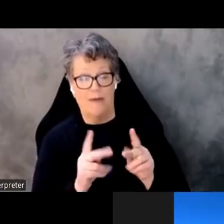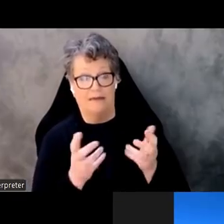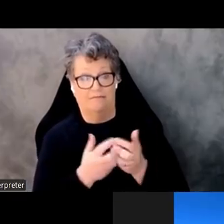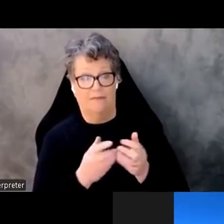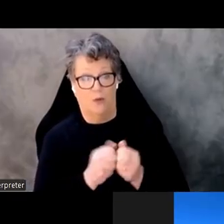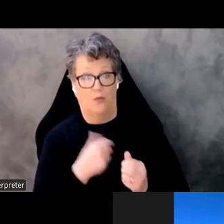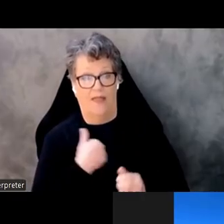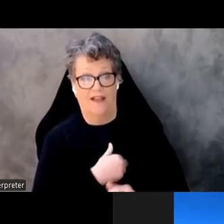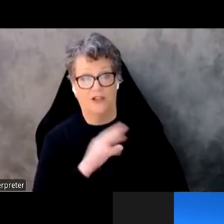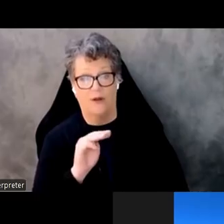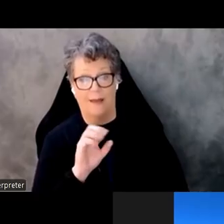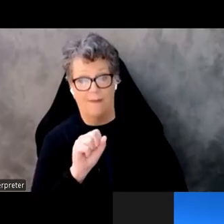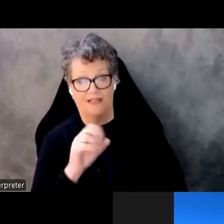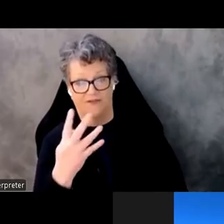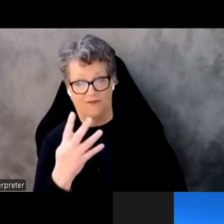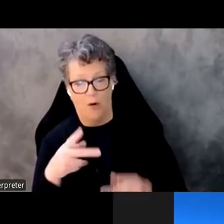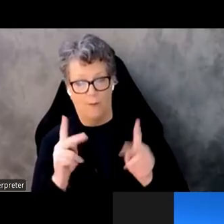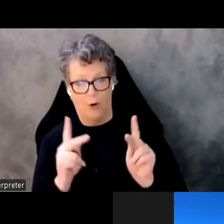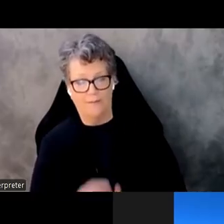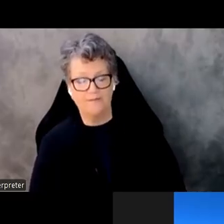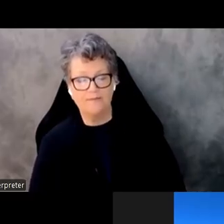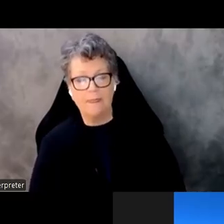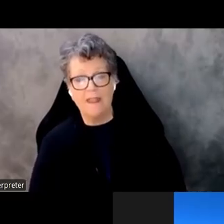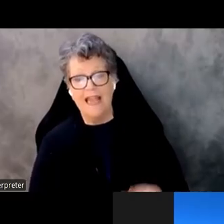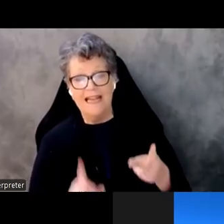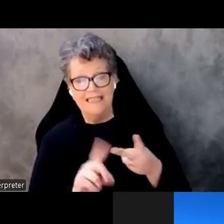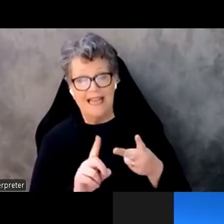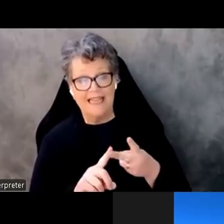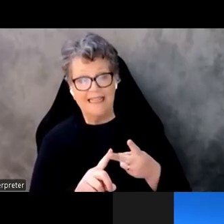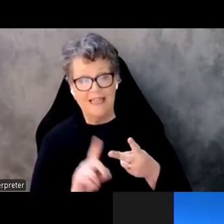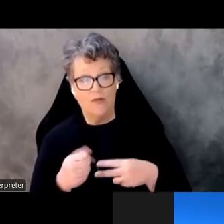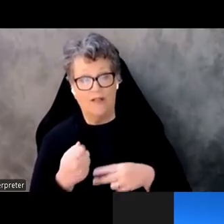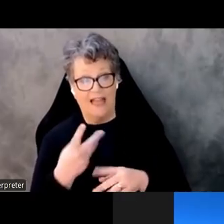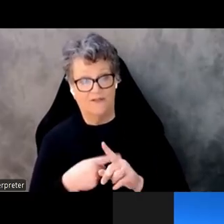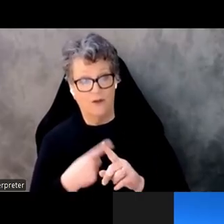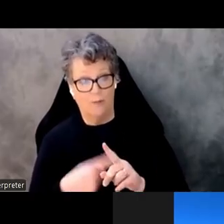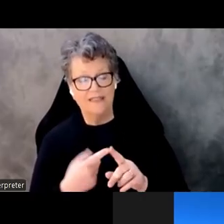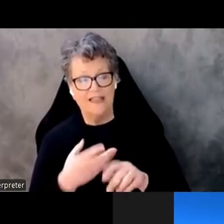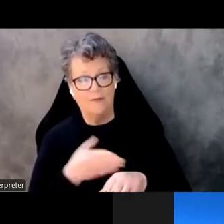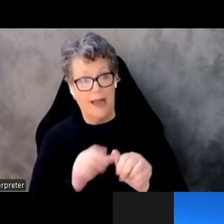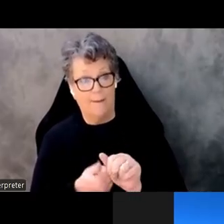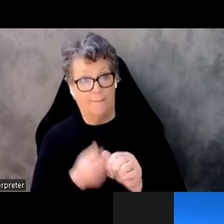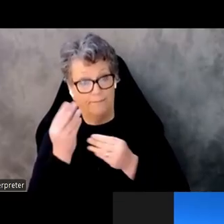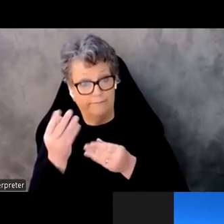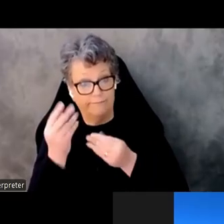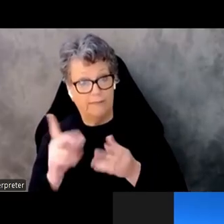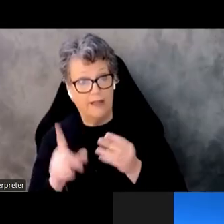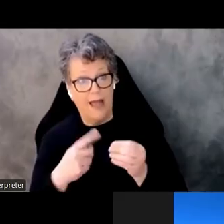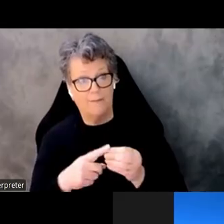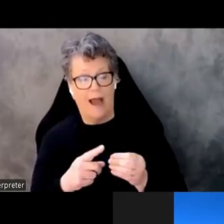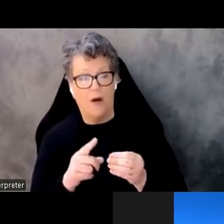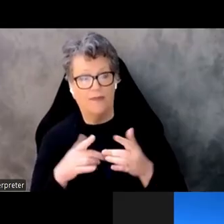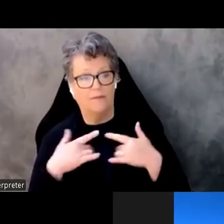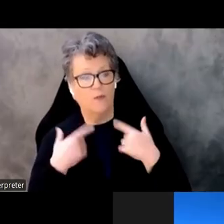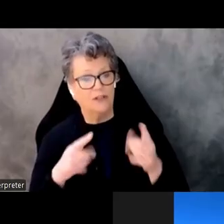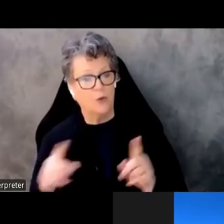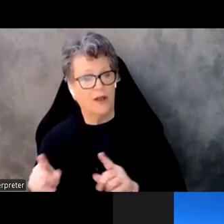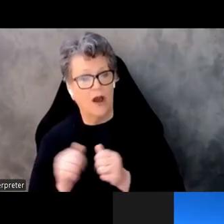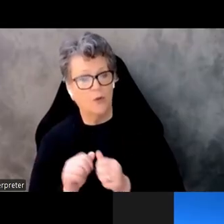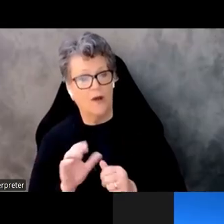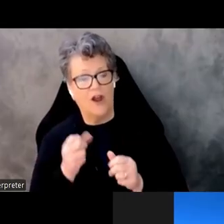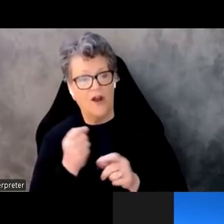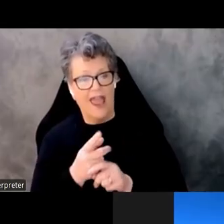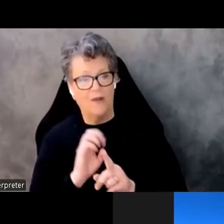our MS4 permit. Secondly, over the last couple of months, I've been updating you on the status of our annual